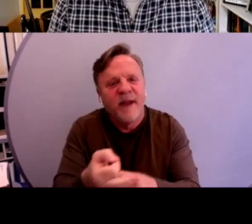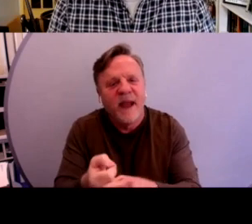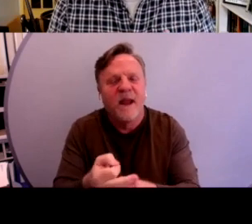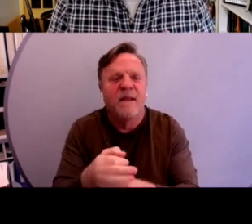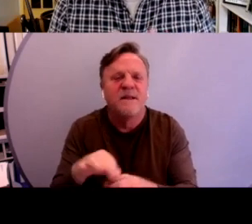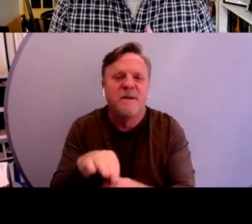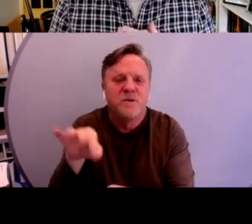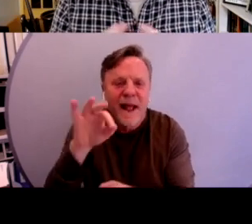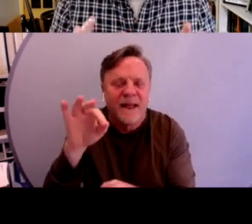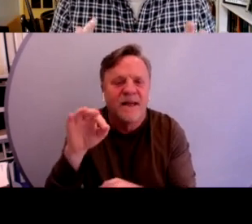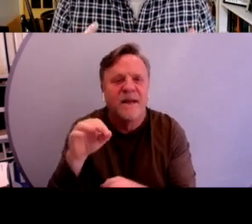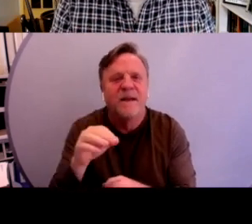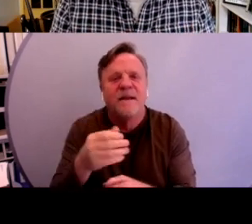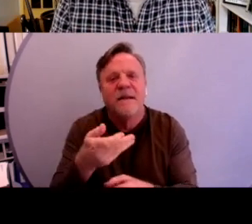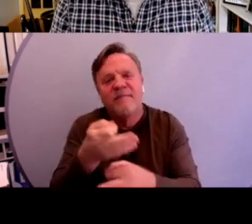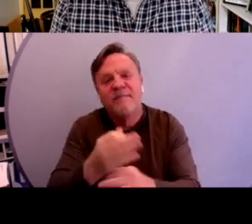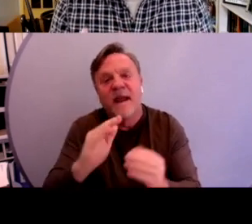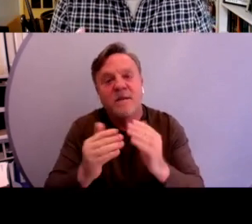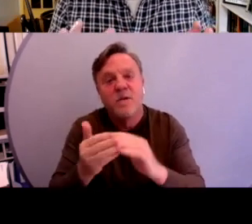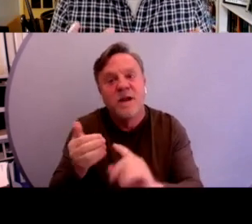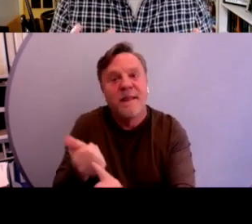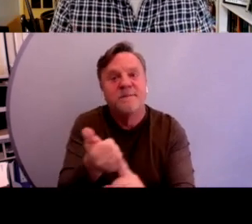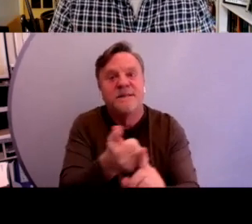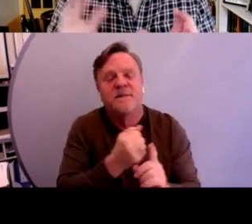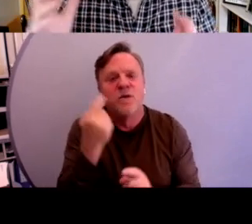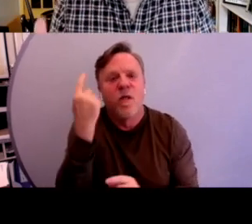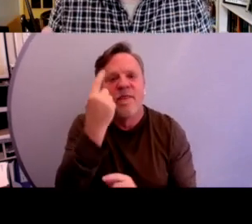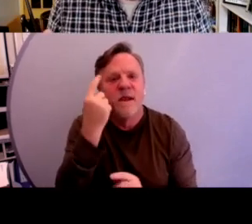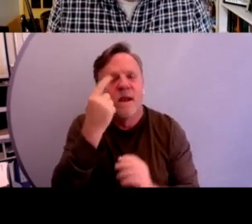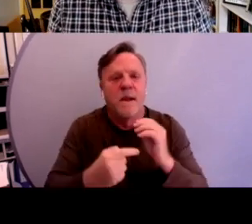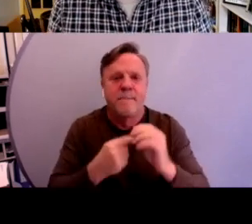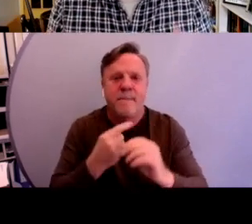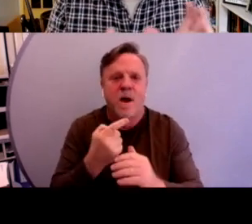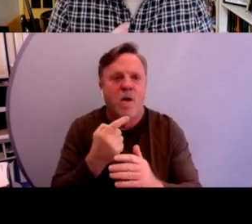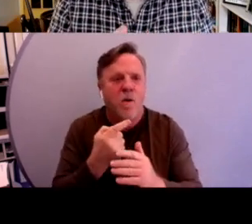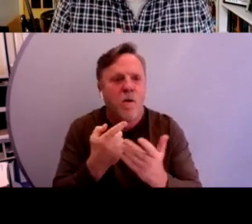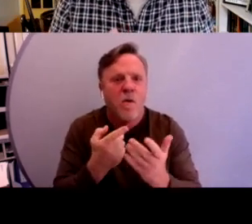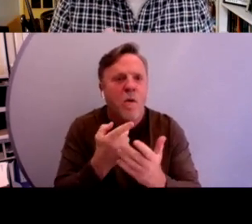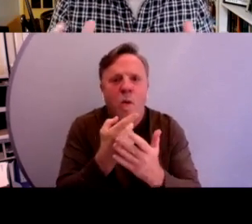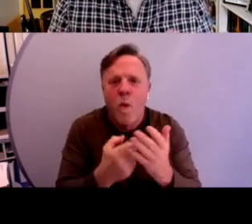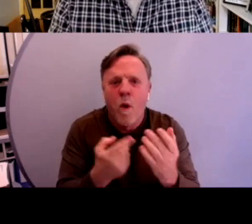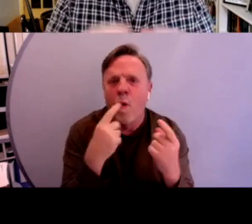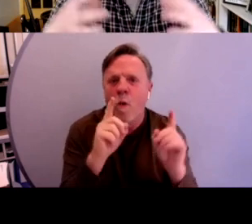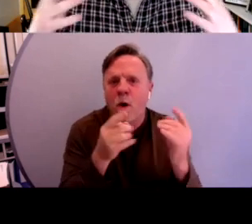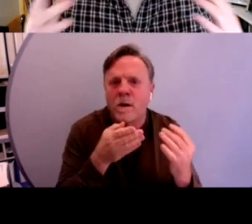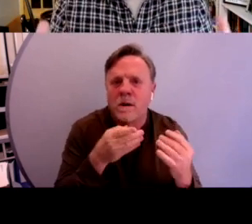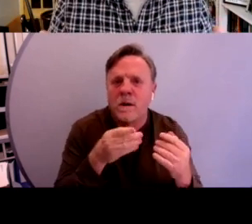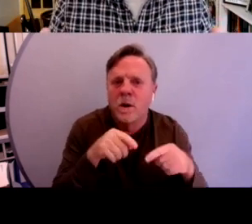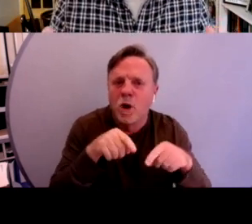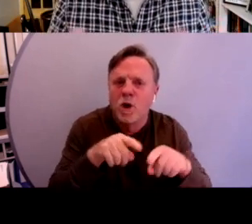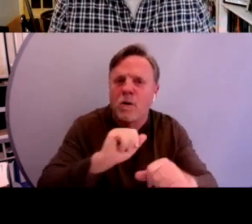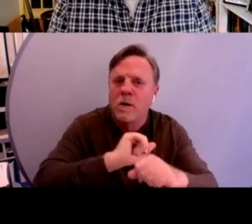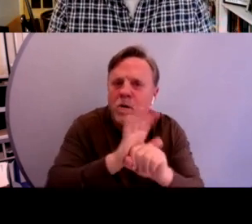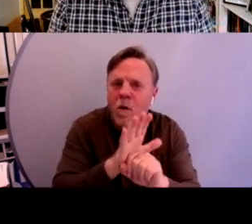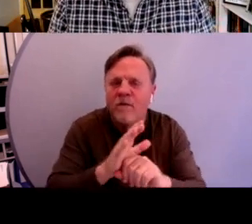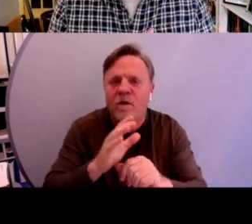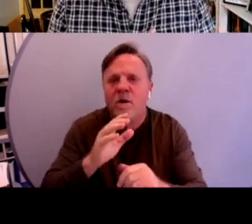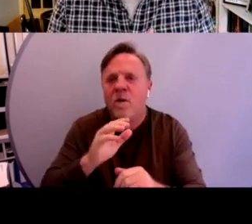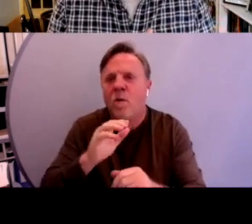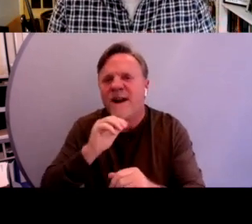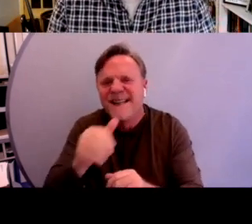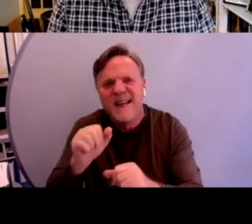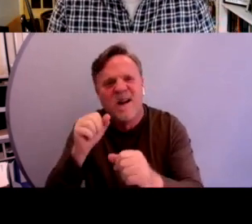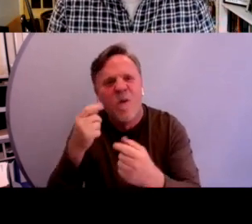spirituality. Faith communities themselves are thinking about what worked through the pandemic, what didn't work, how can we recalibrate